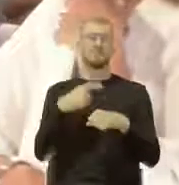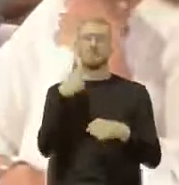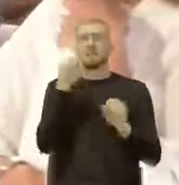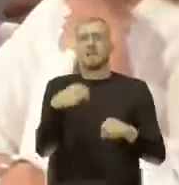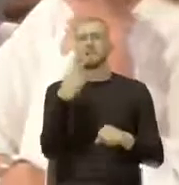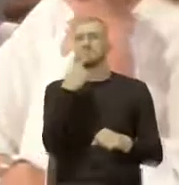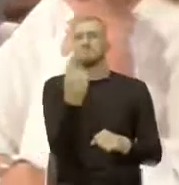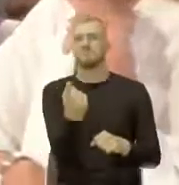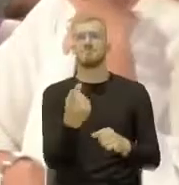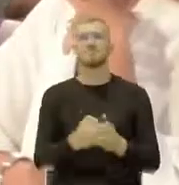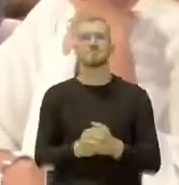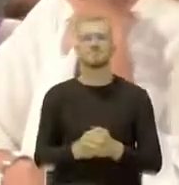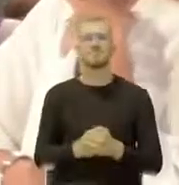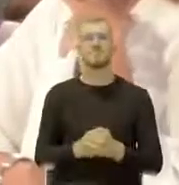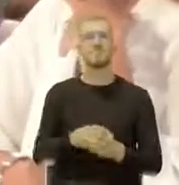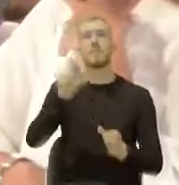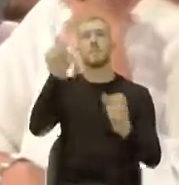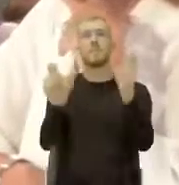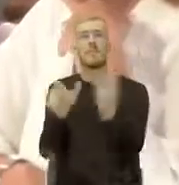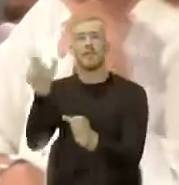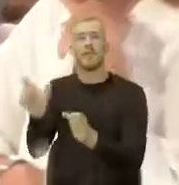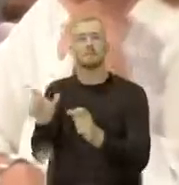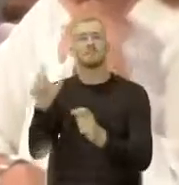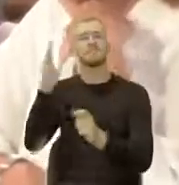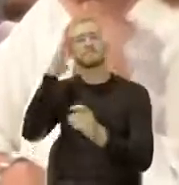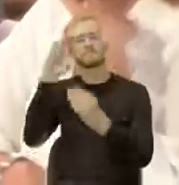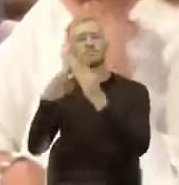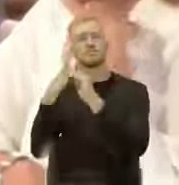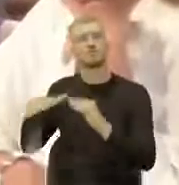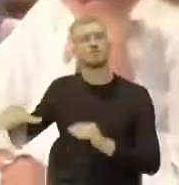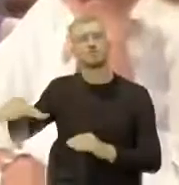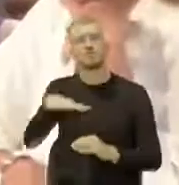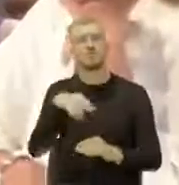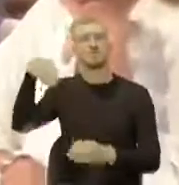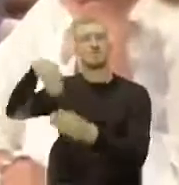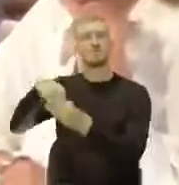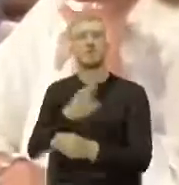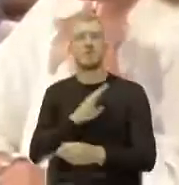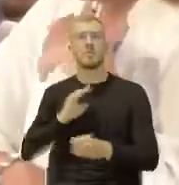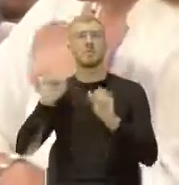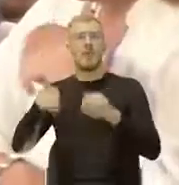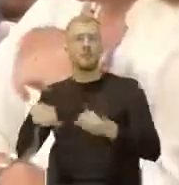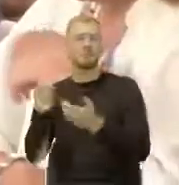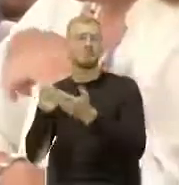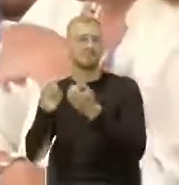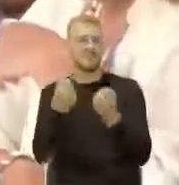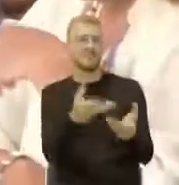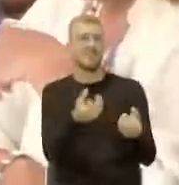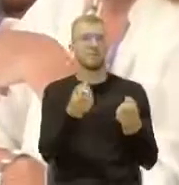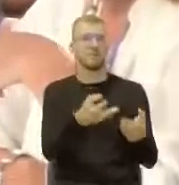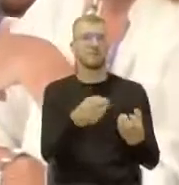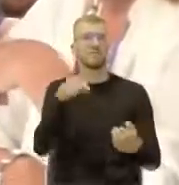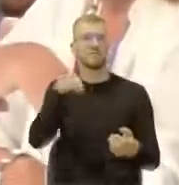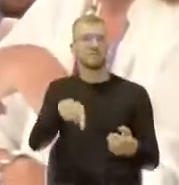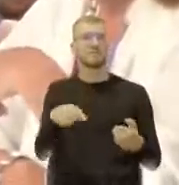Nations General Assembly some months ago. So as a follow-up to that great